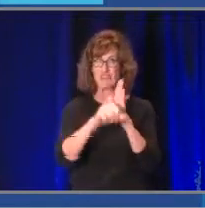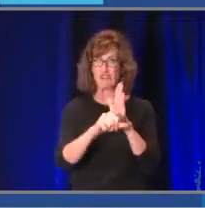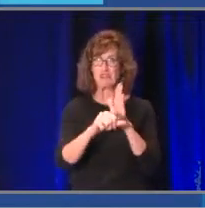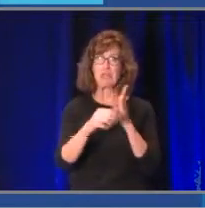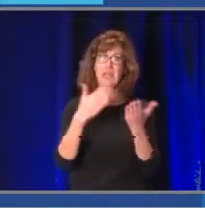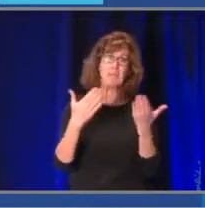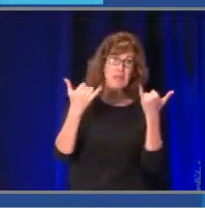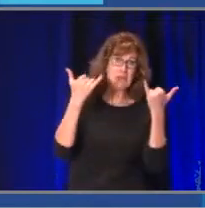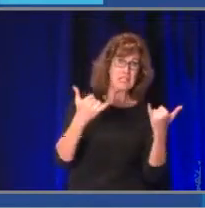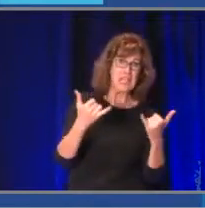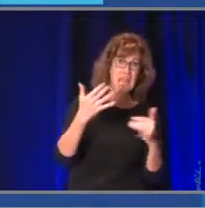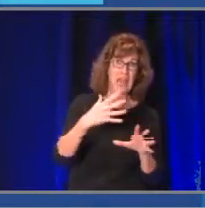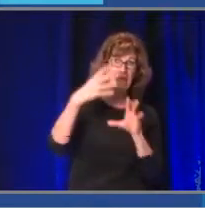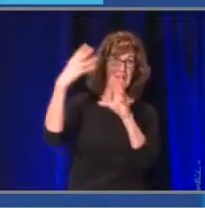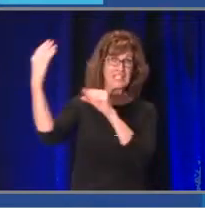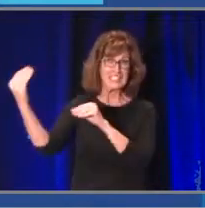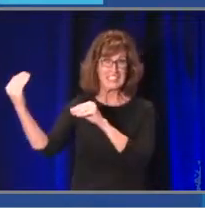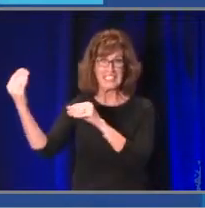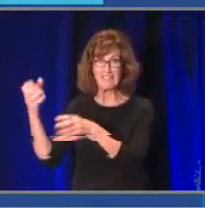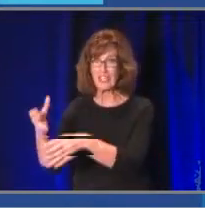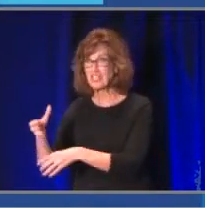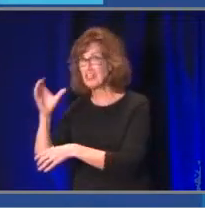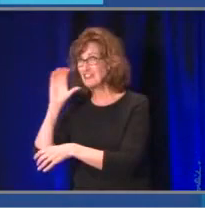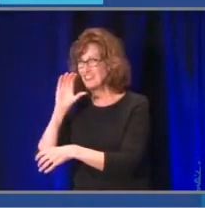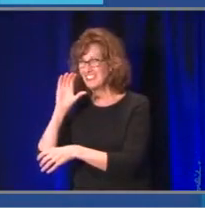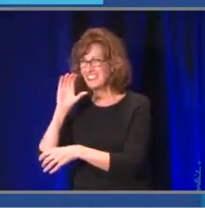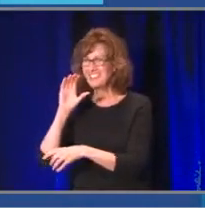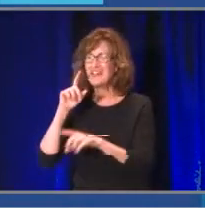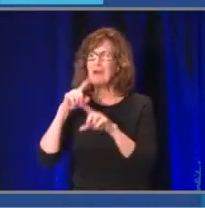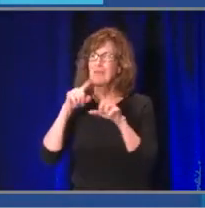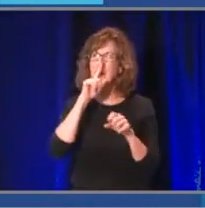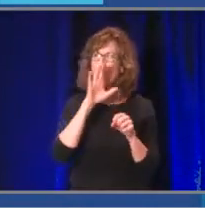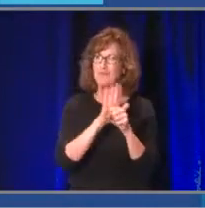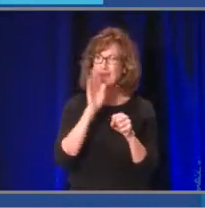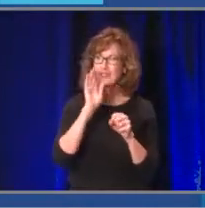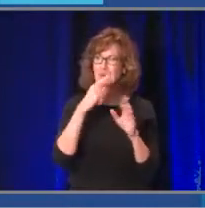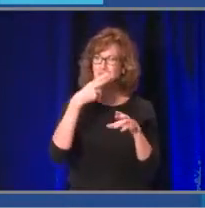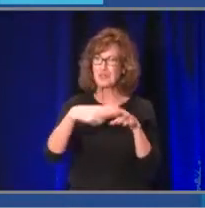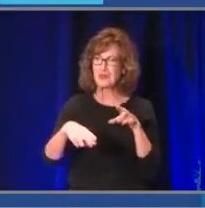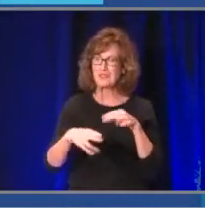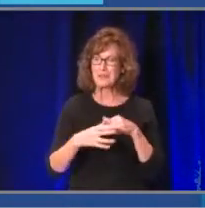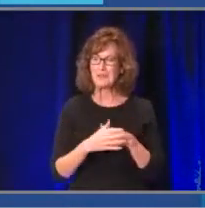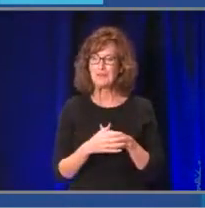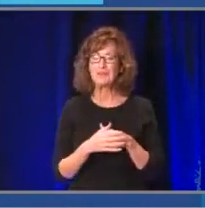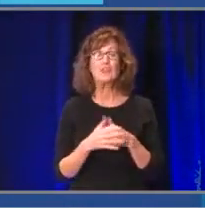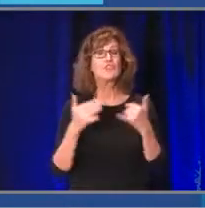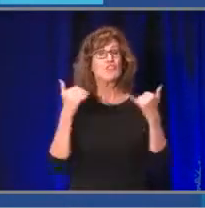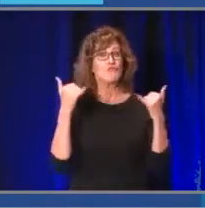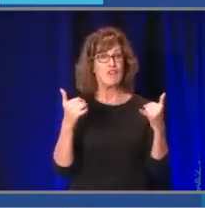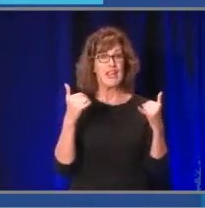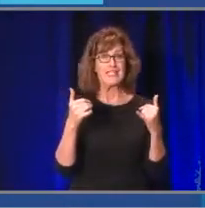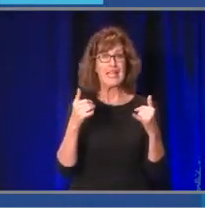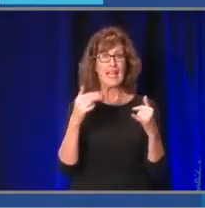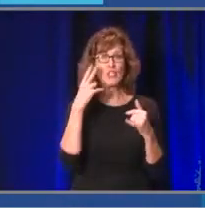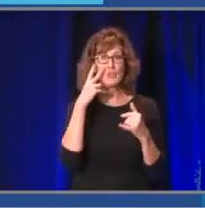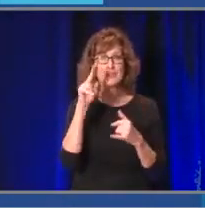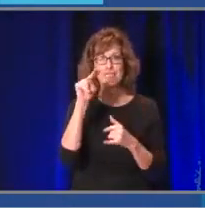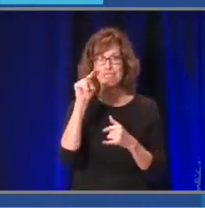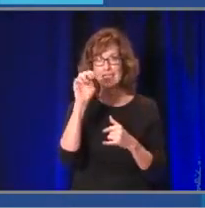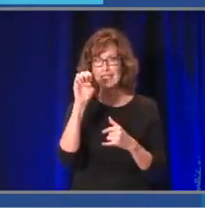good time to get a drink. However, if you do, it will be very short. So here we are putting a needle through the